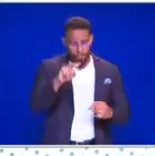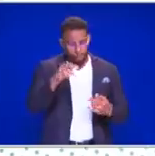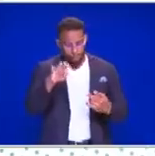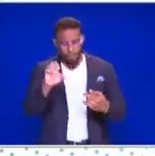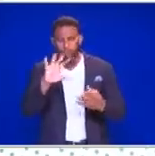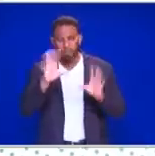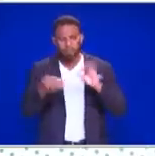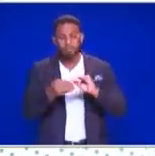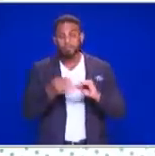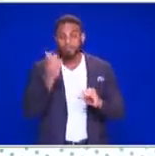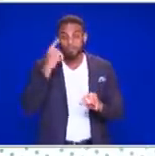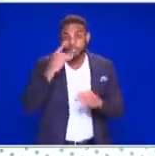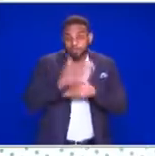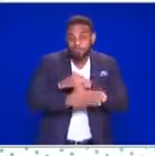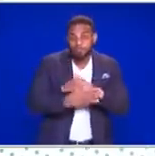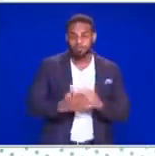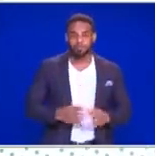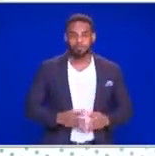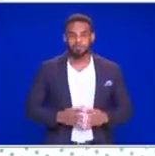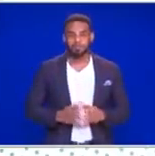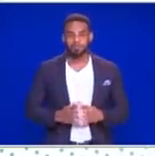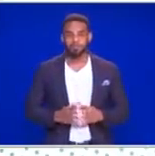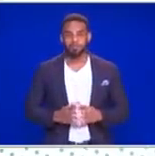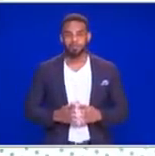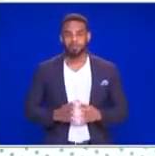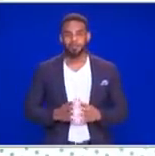ethnic composition of the country.